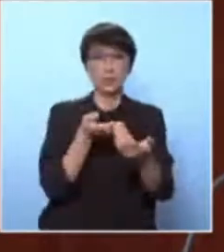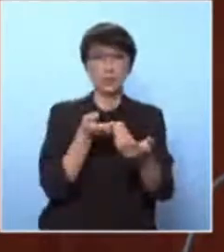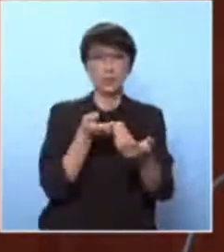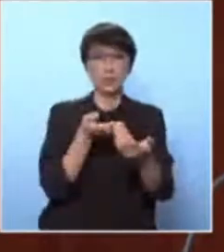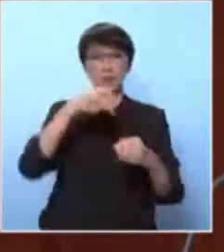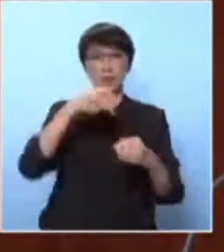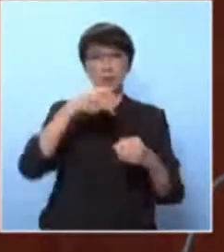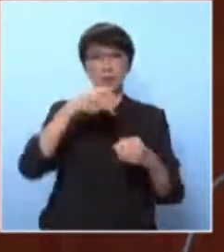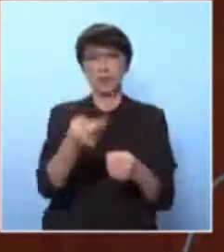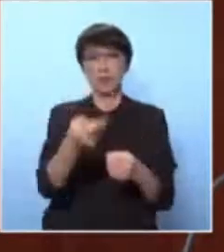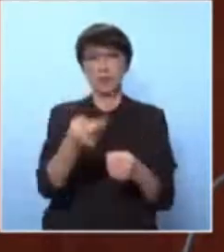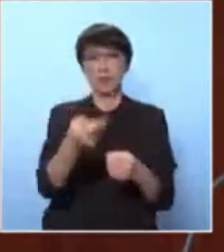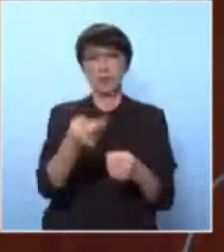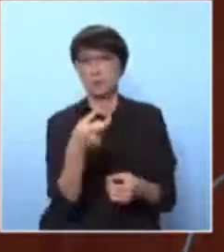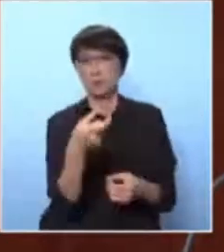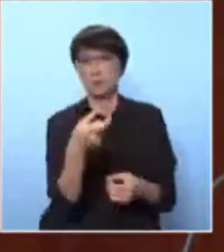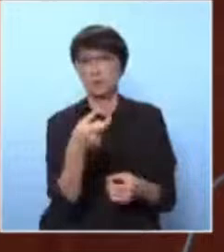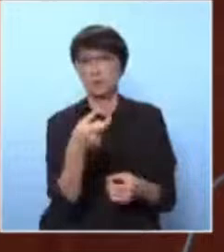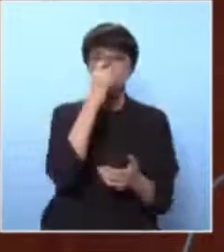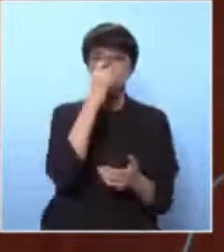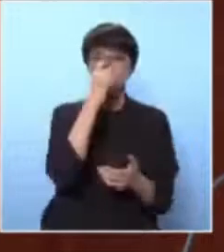mediation.